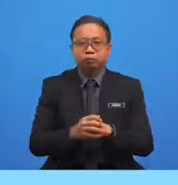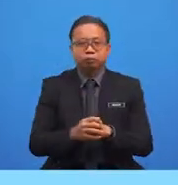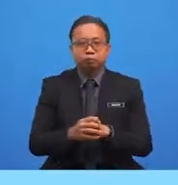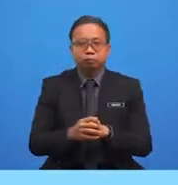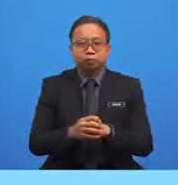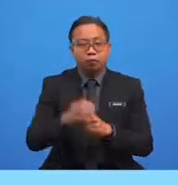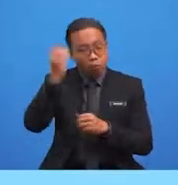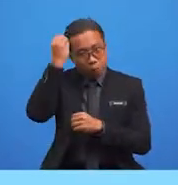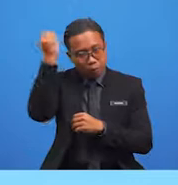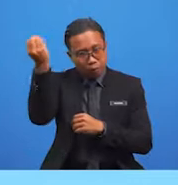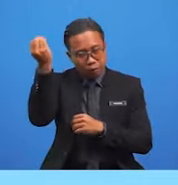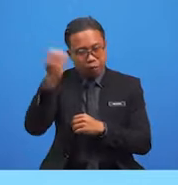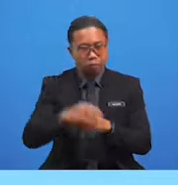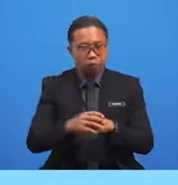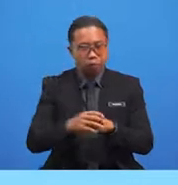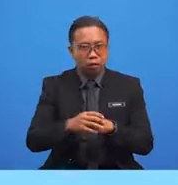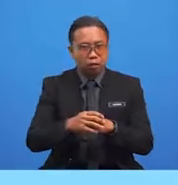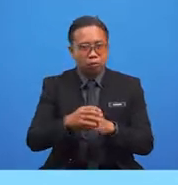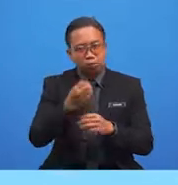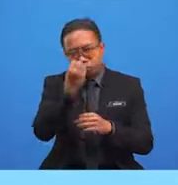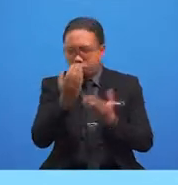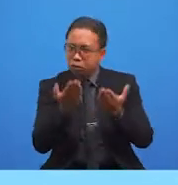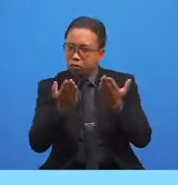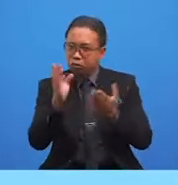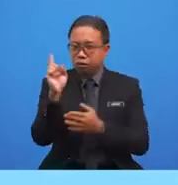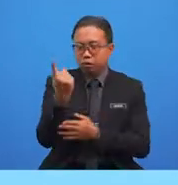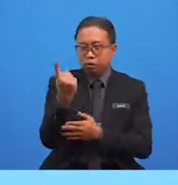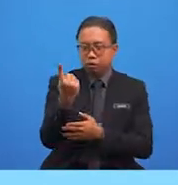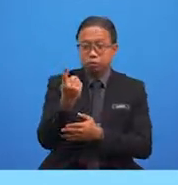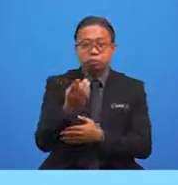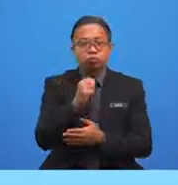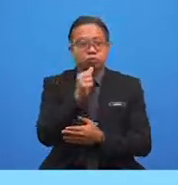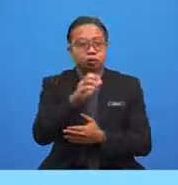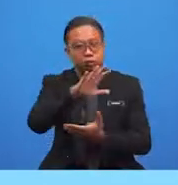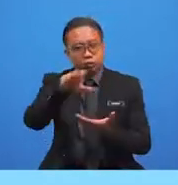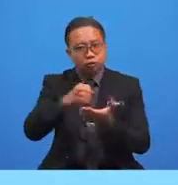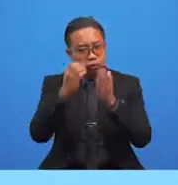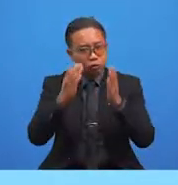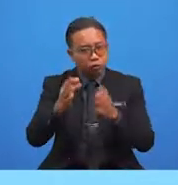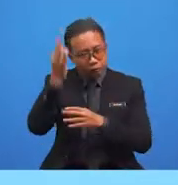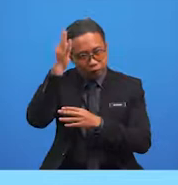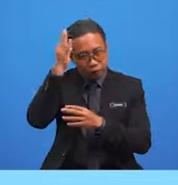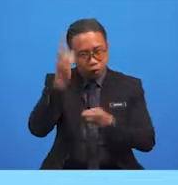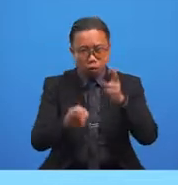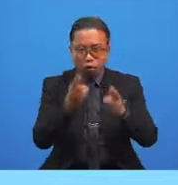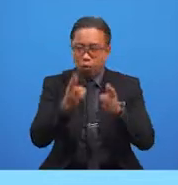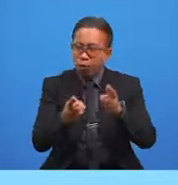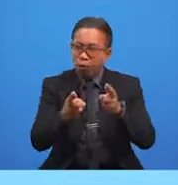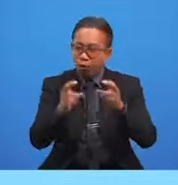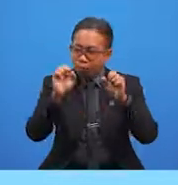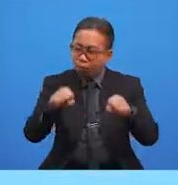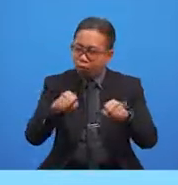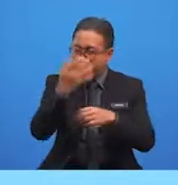own opinion or prediction. Because not everybody will think that robots could ever